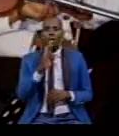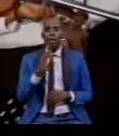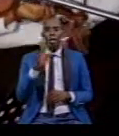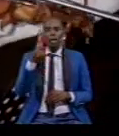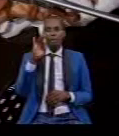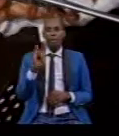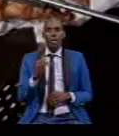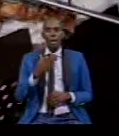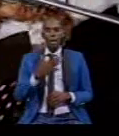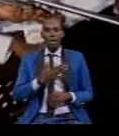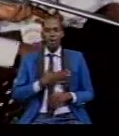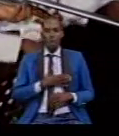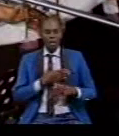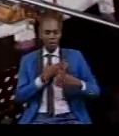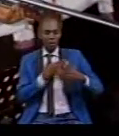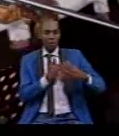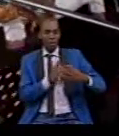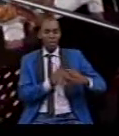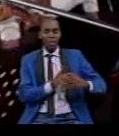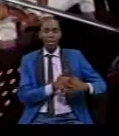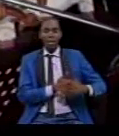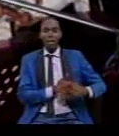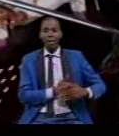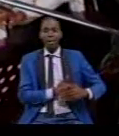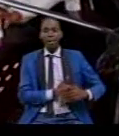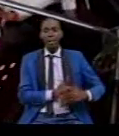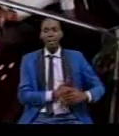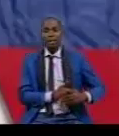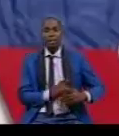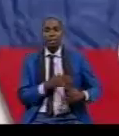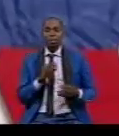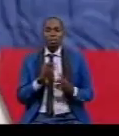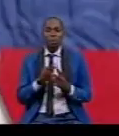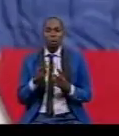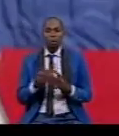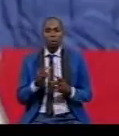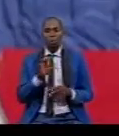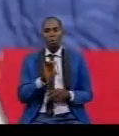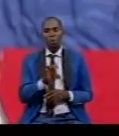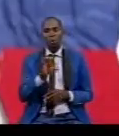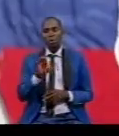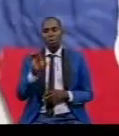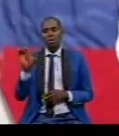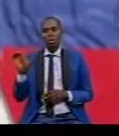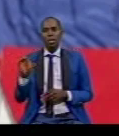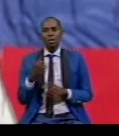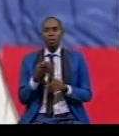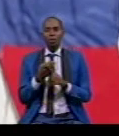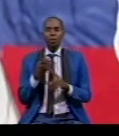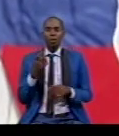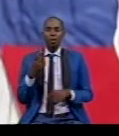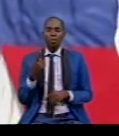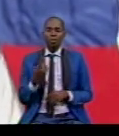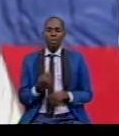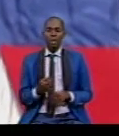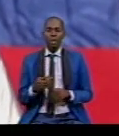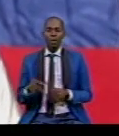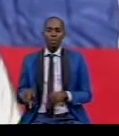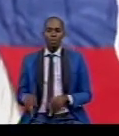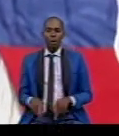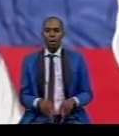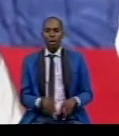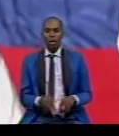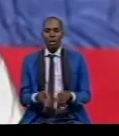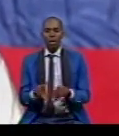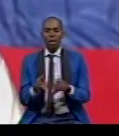ideology and philosophy. And they begin to argue. Don't listen to the argument. Beware lest any man spoil